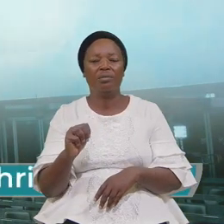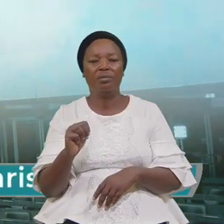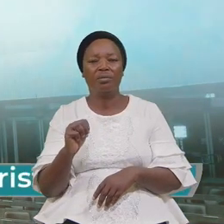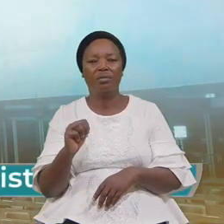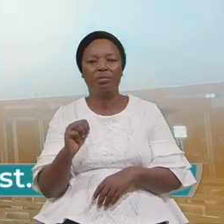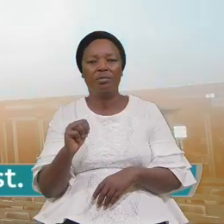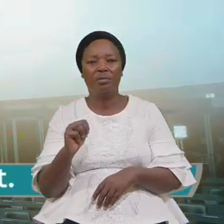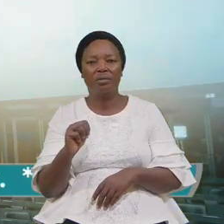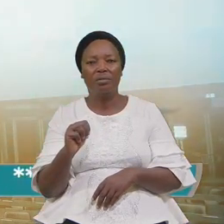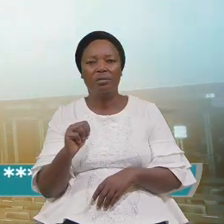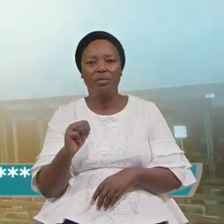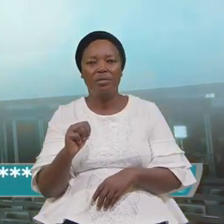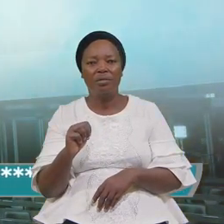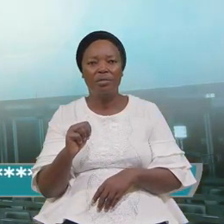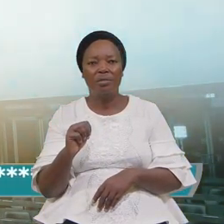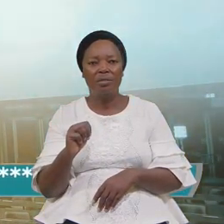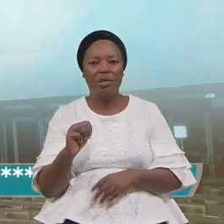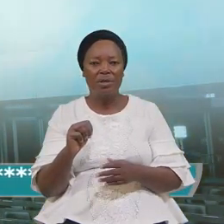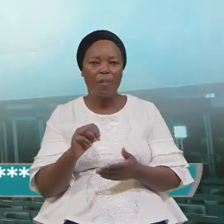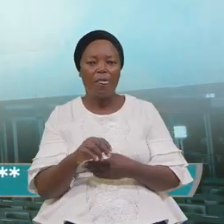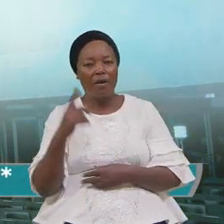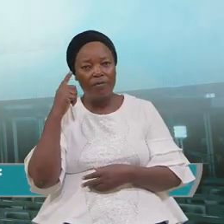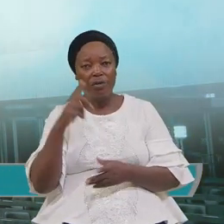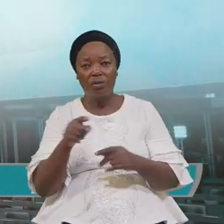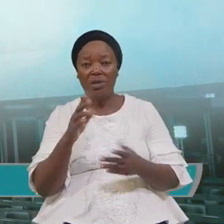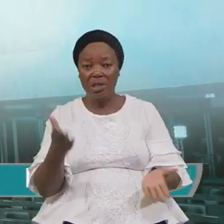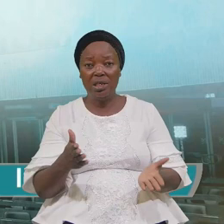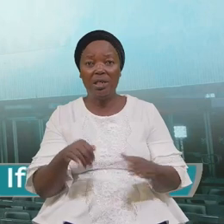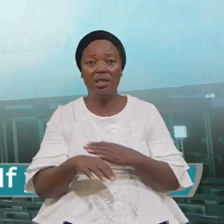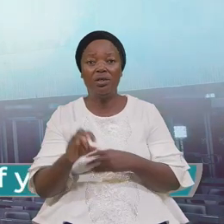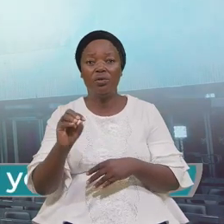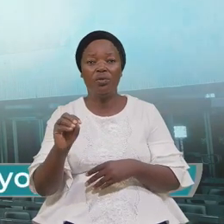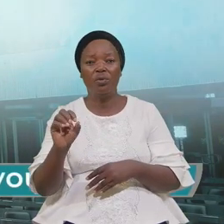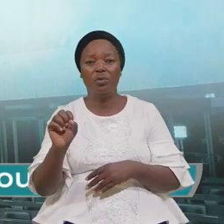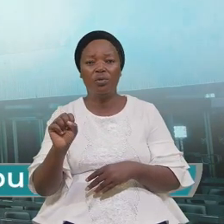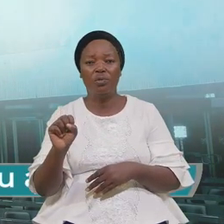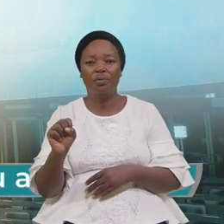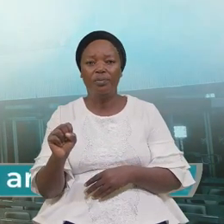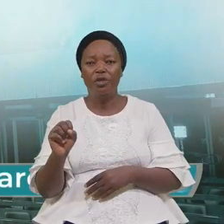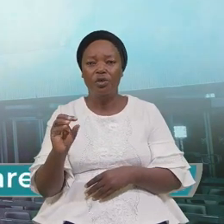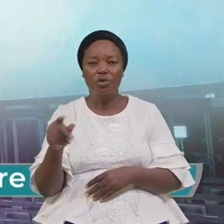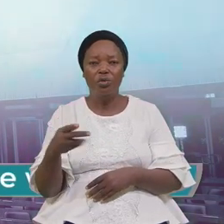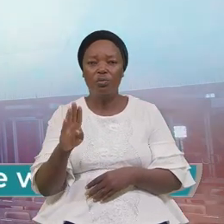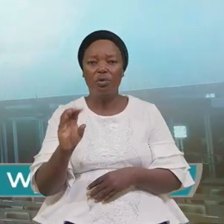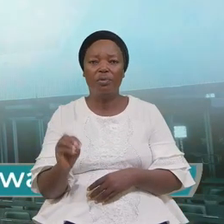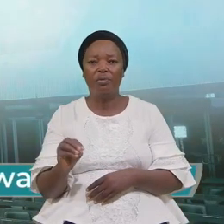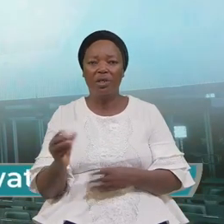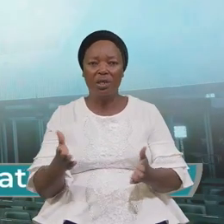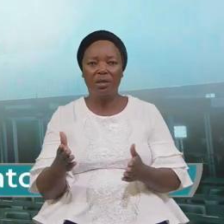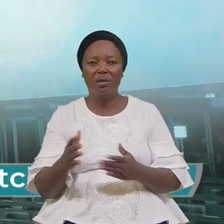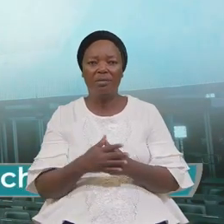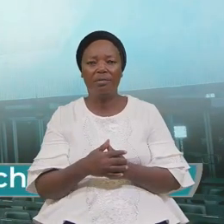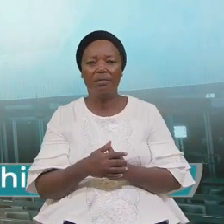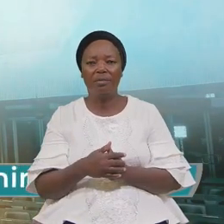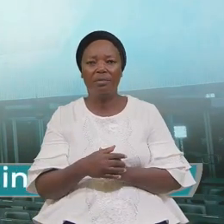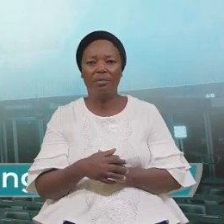For those of us in Oshogbo here, it will be holding at our headquarters church, Power Line. Ministers